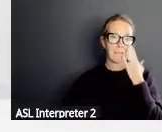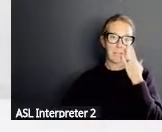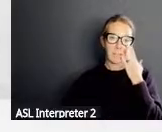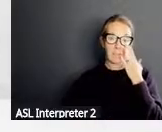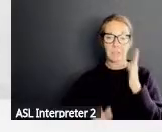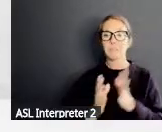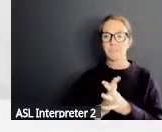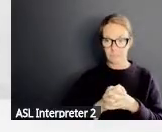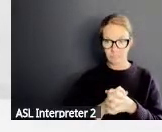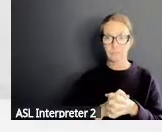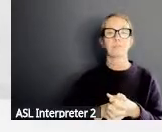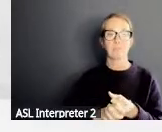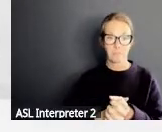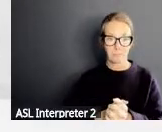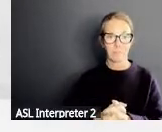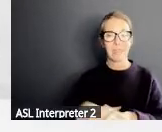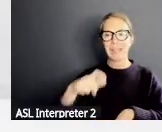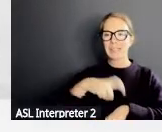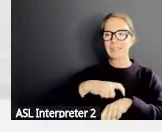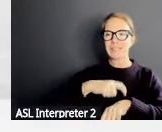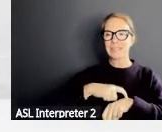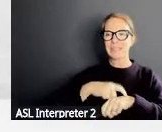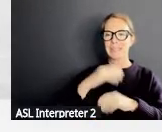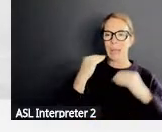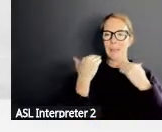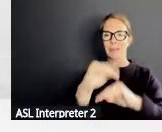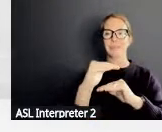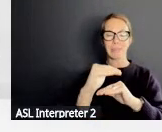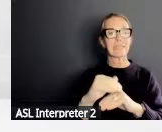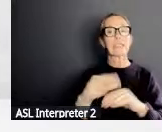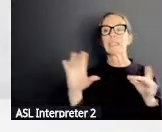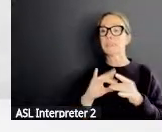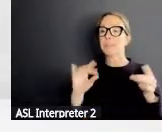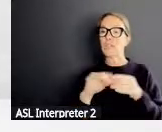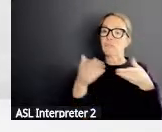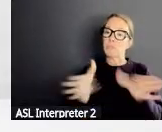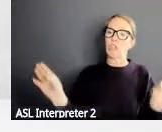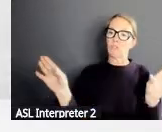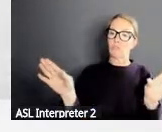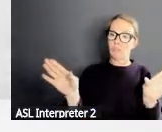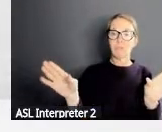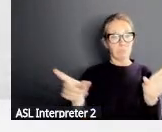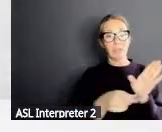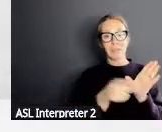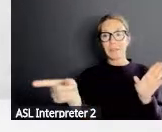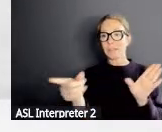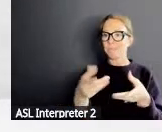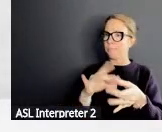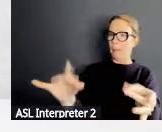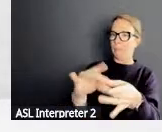So on to some time limits. Speakers from the general public will have 3 minutes to give testimony.